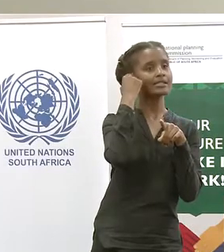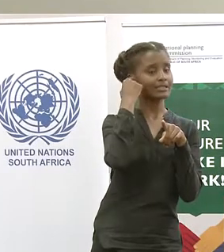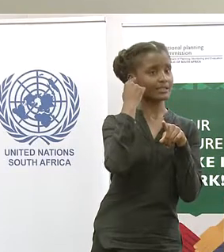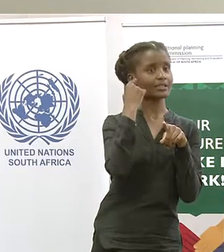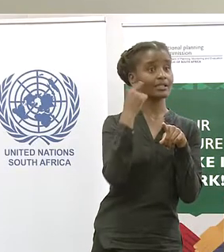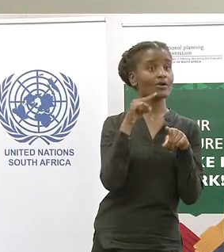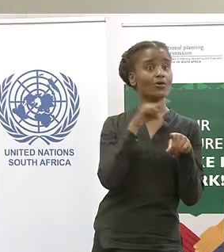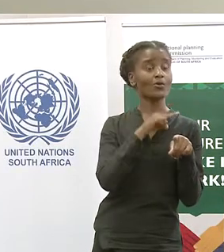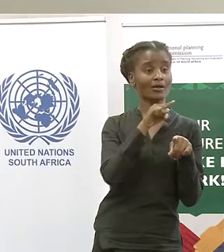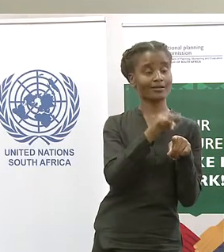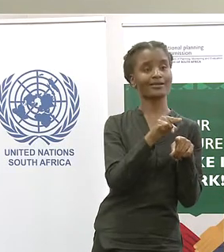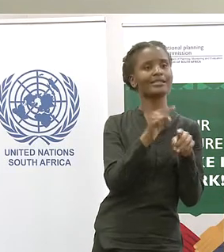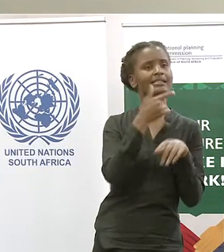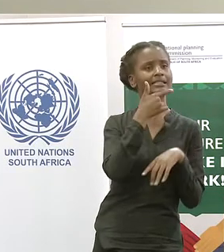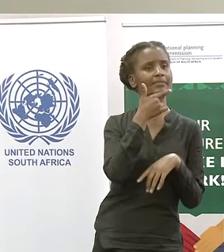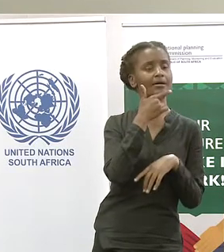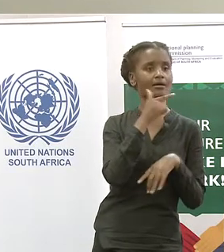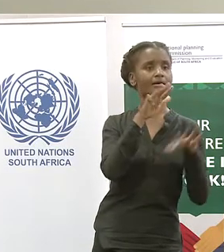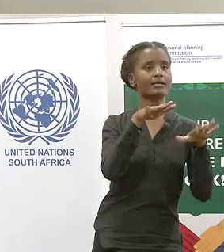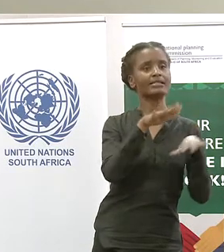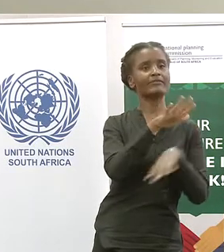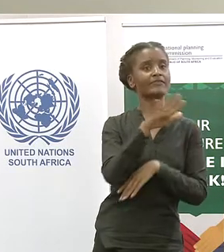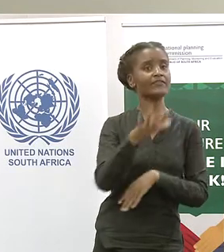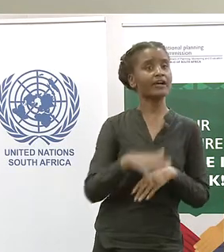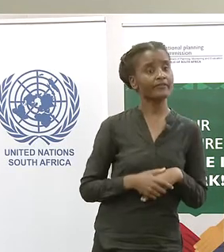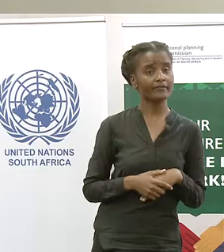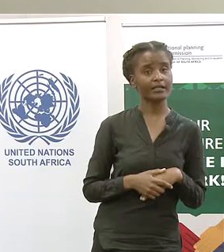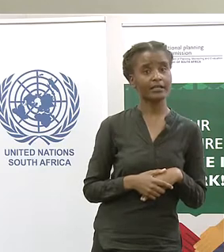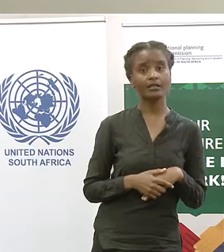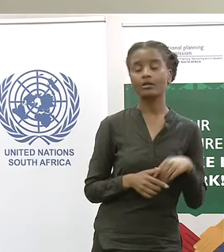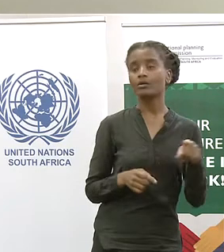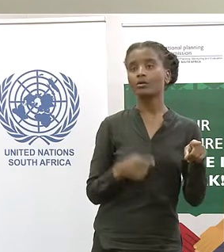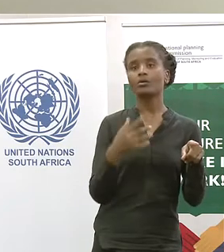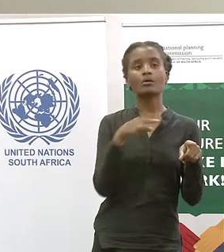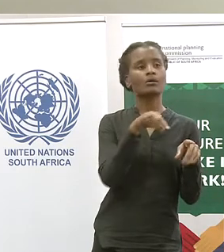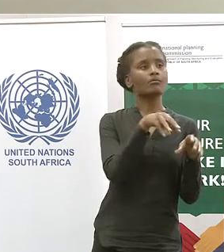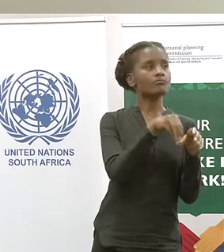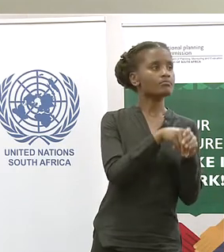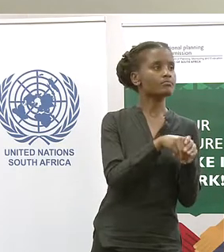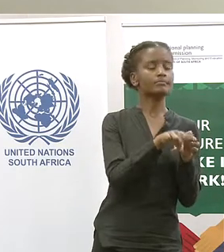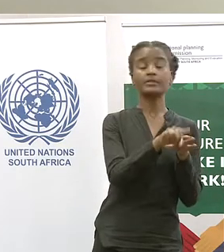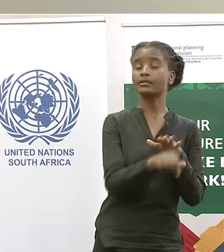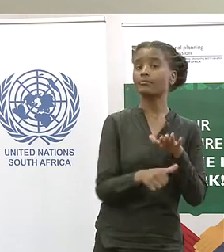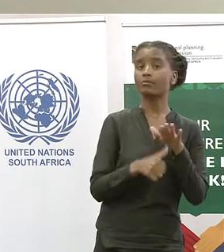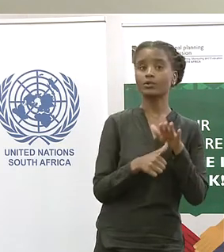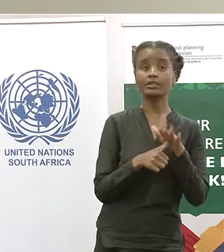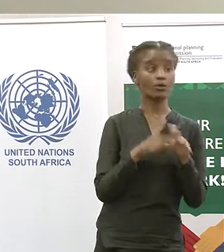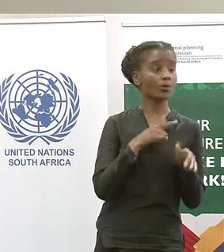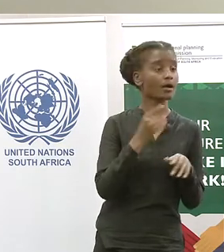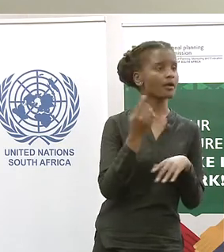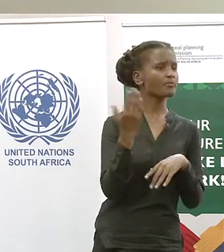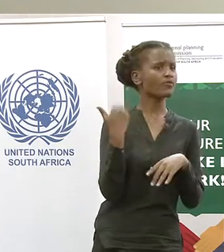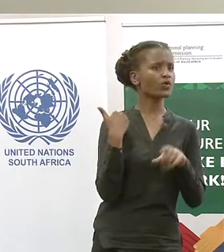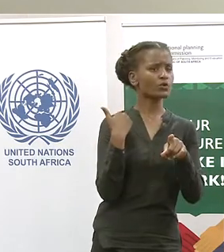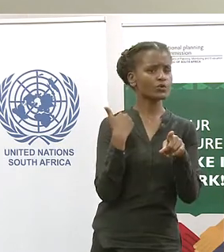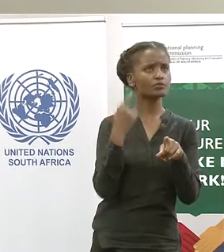acting ANC Secretary General. And this is important, as you were earlier reflecting that South Africa was